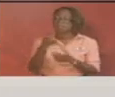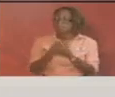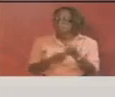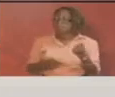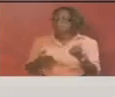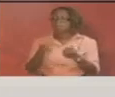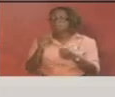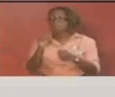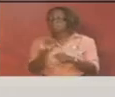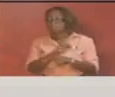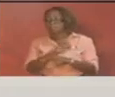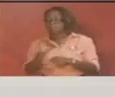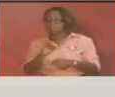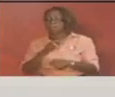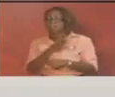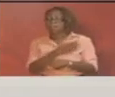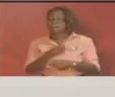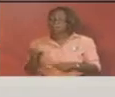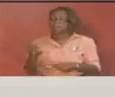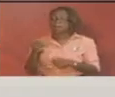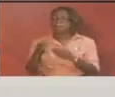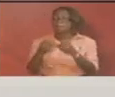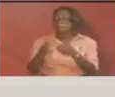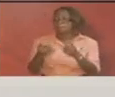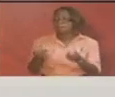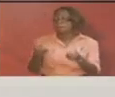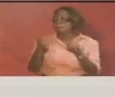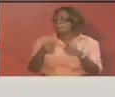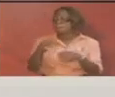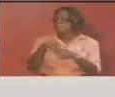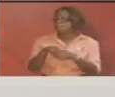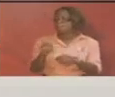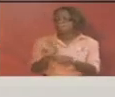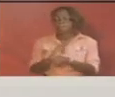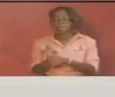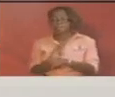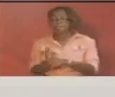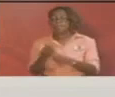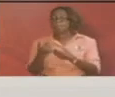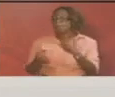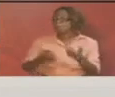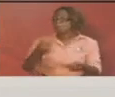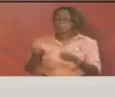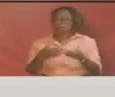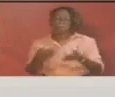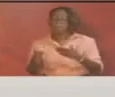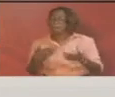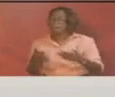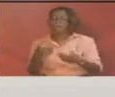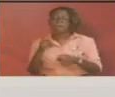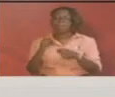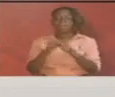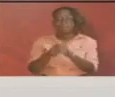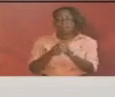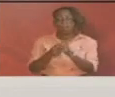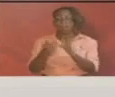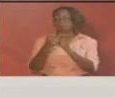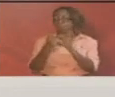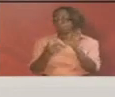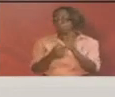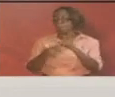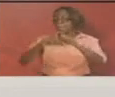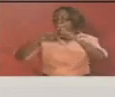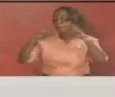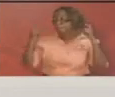staff and members of the public who come in to purchase also items from your establishments. We